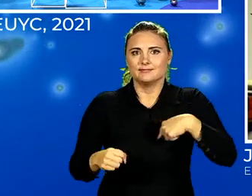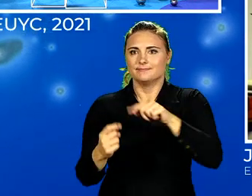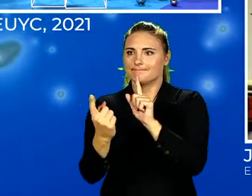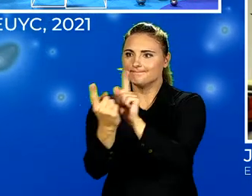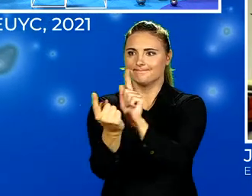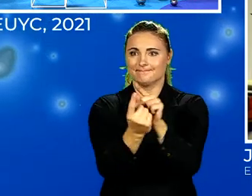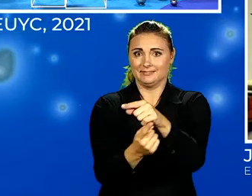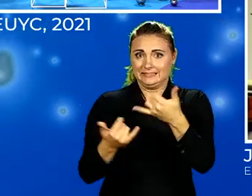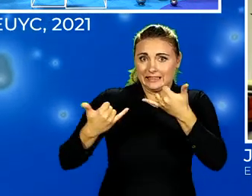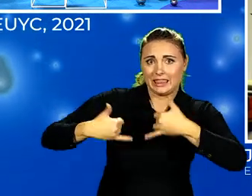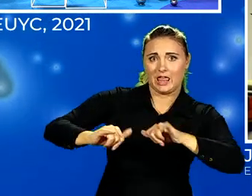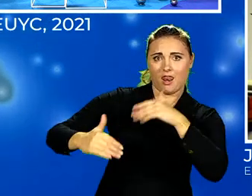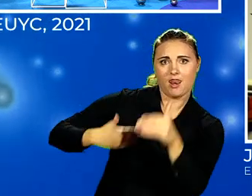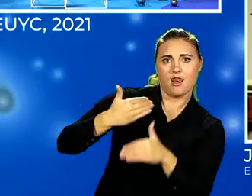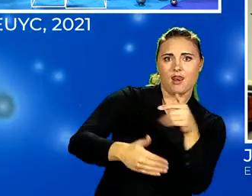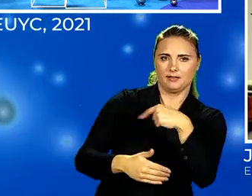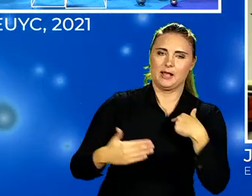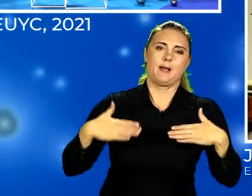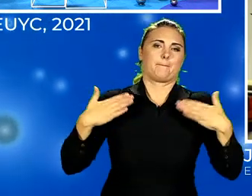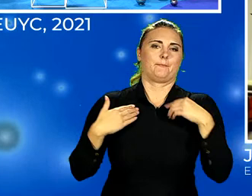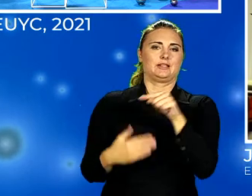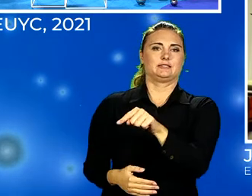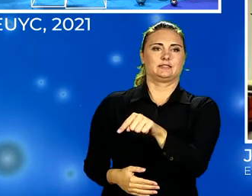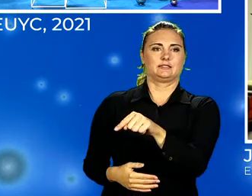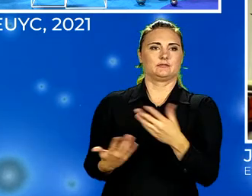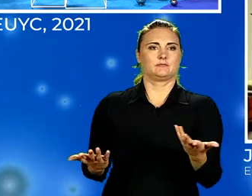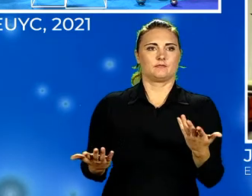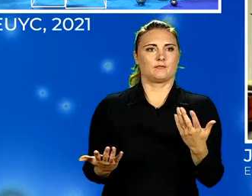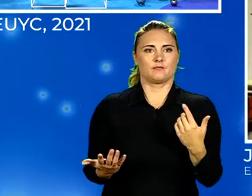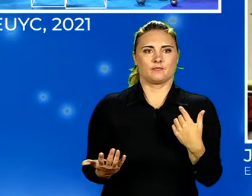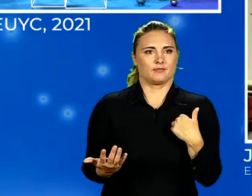because otherwise we will not be able to have the same experience.